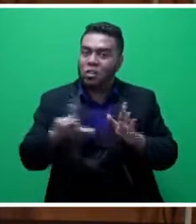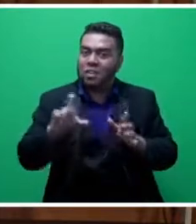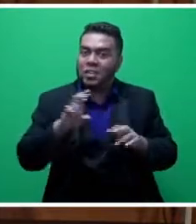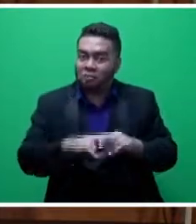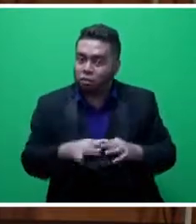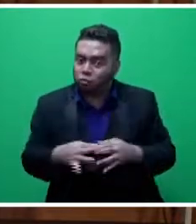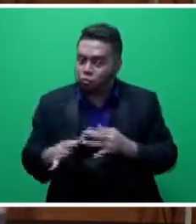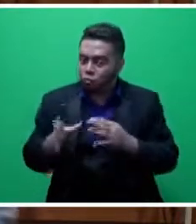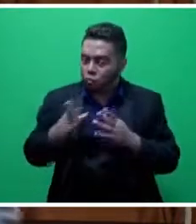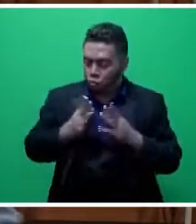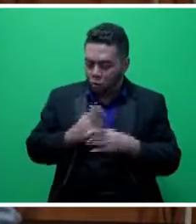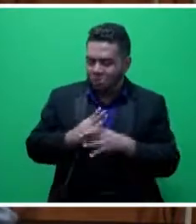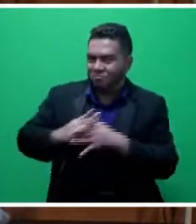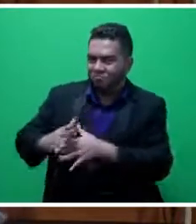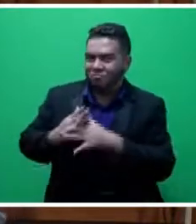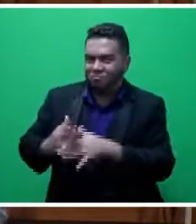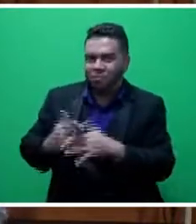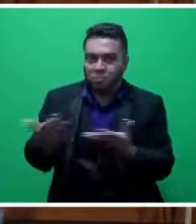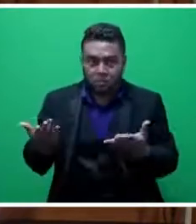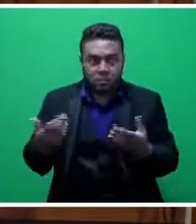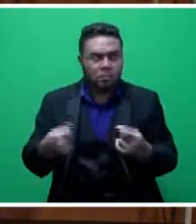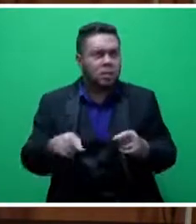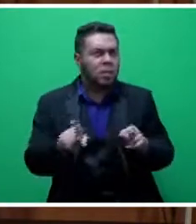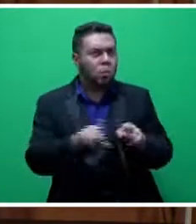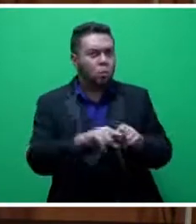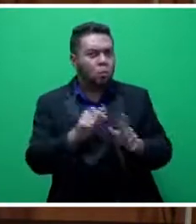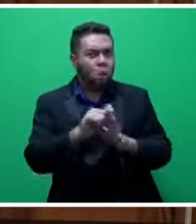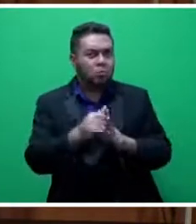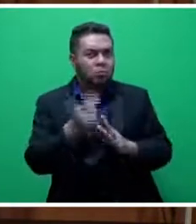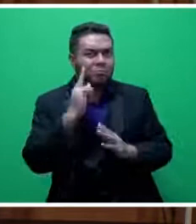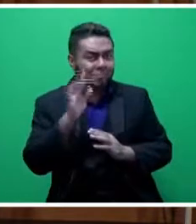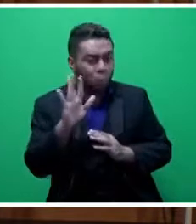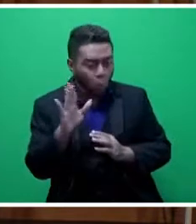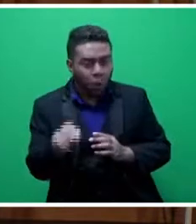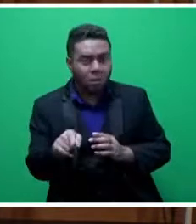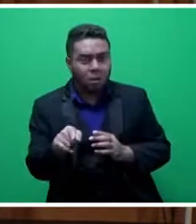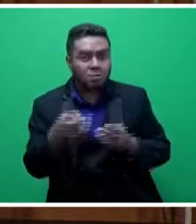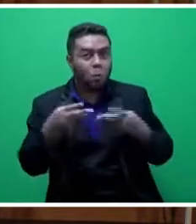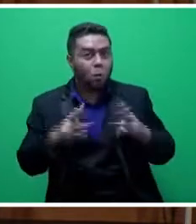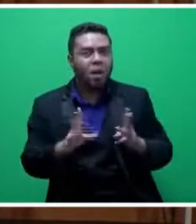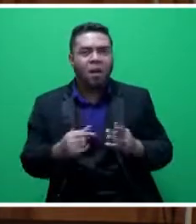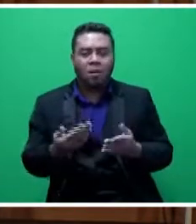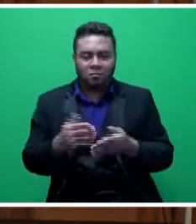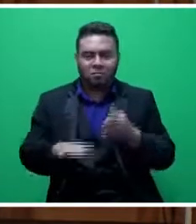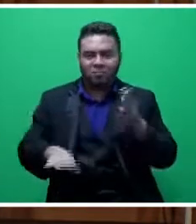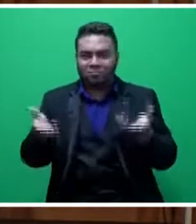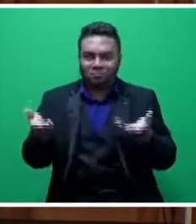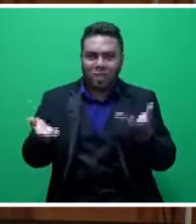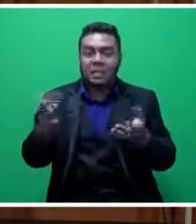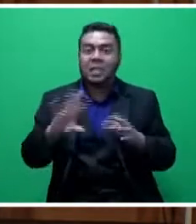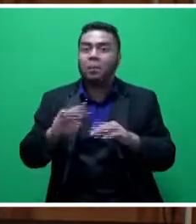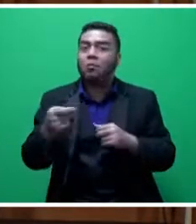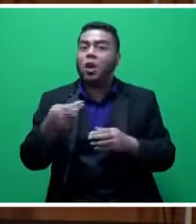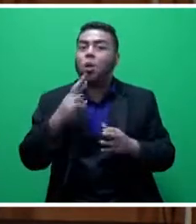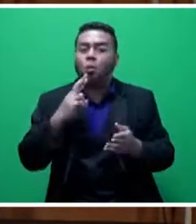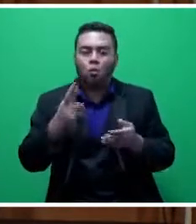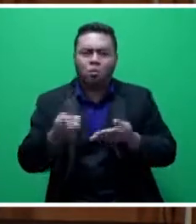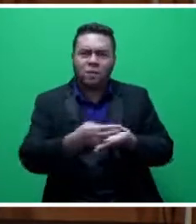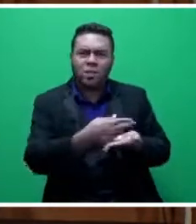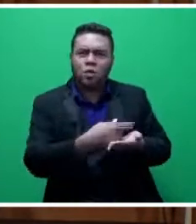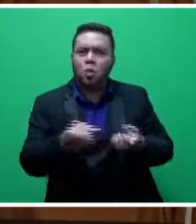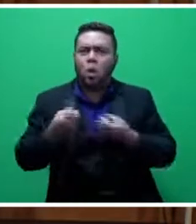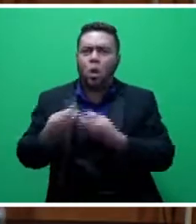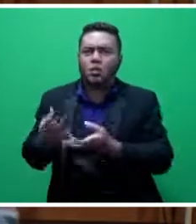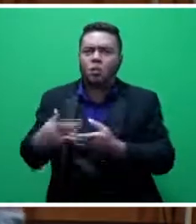to get those developments up and running. We have also, as a way of offsetting some of the revenue loss for municipal